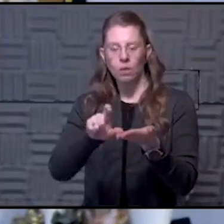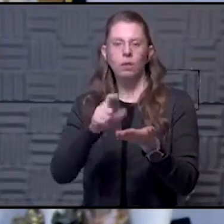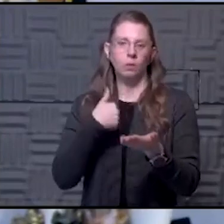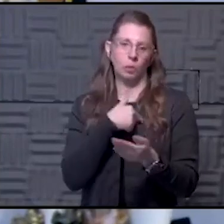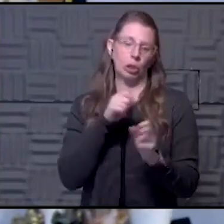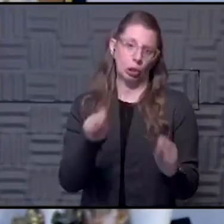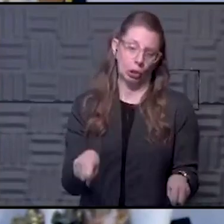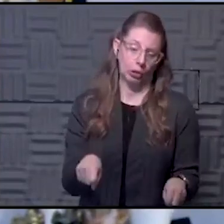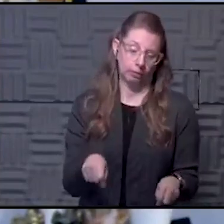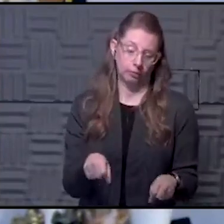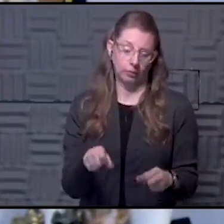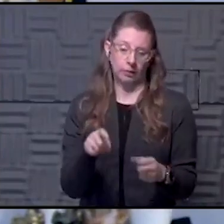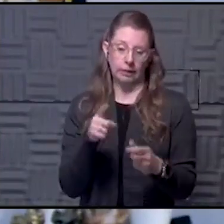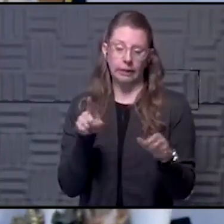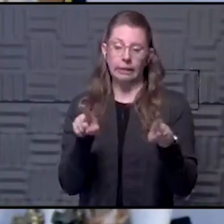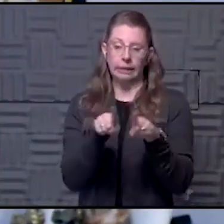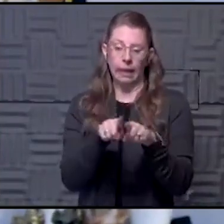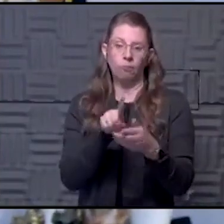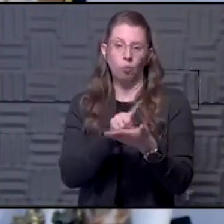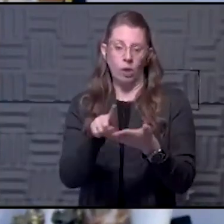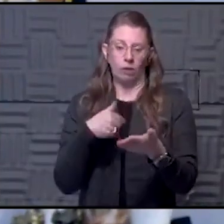way, in the same week as we get it,